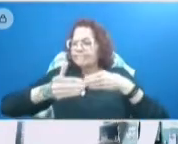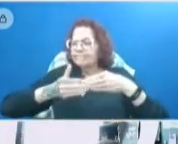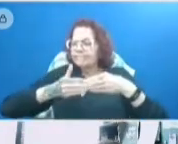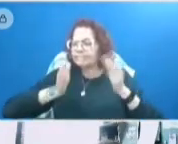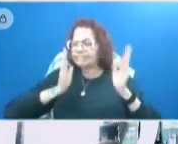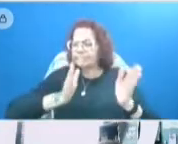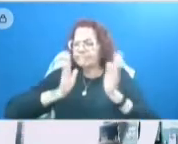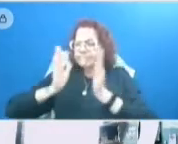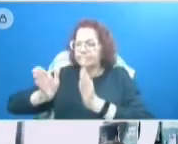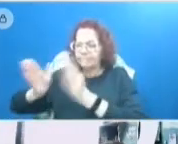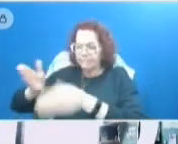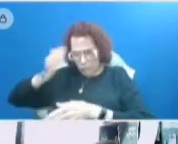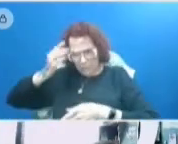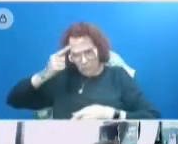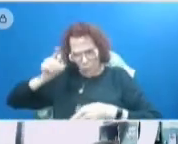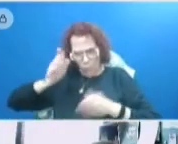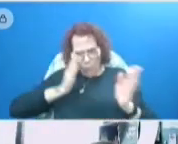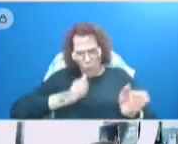to do?